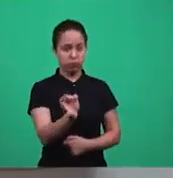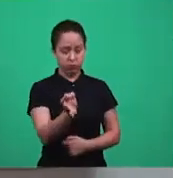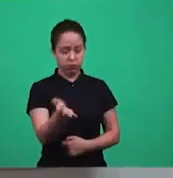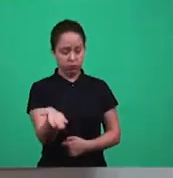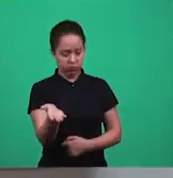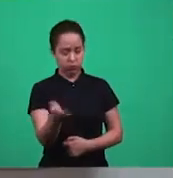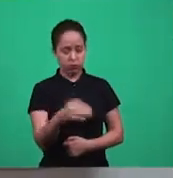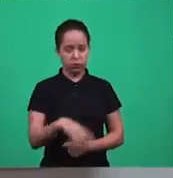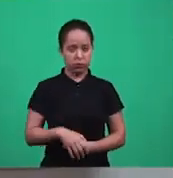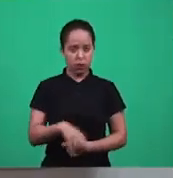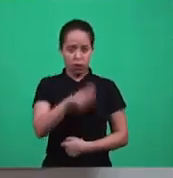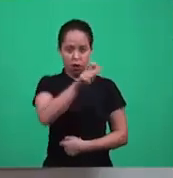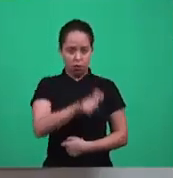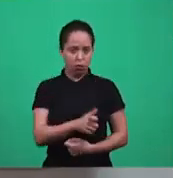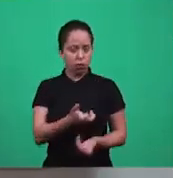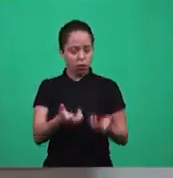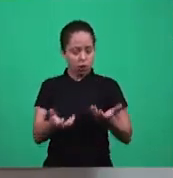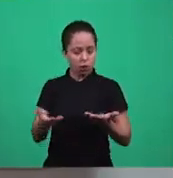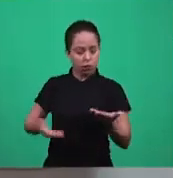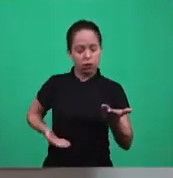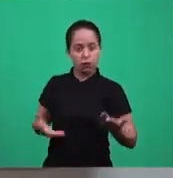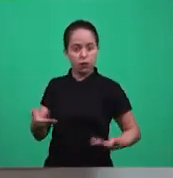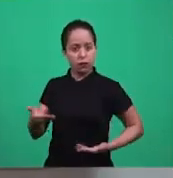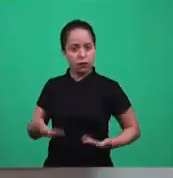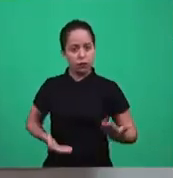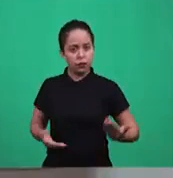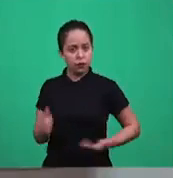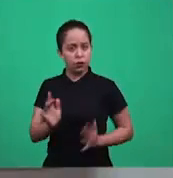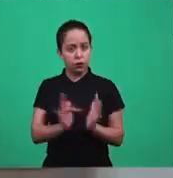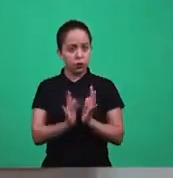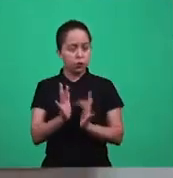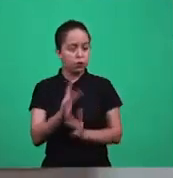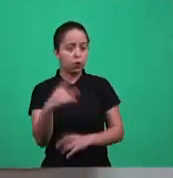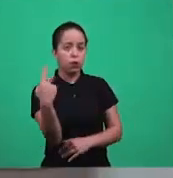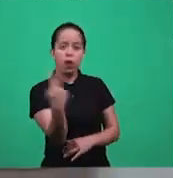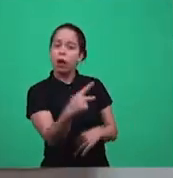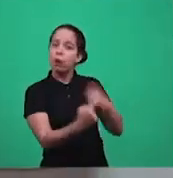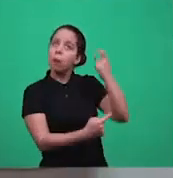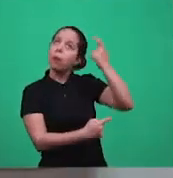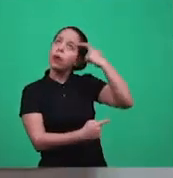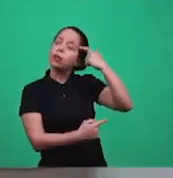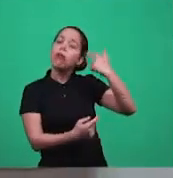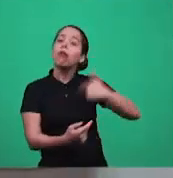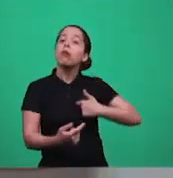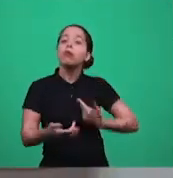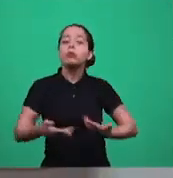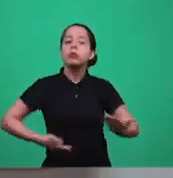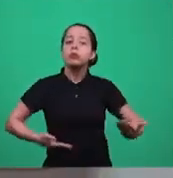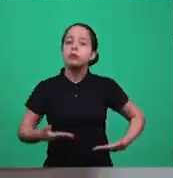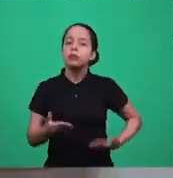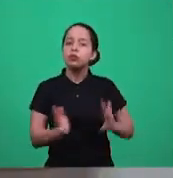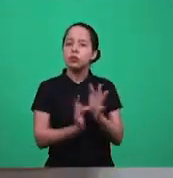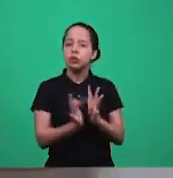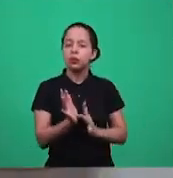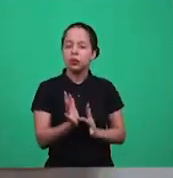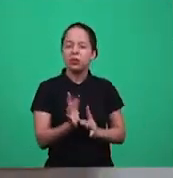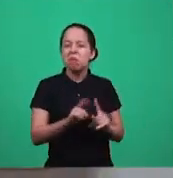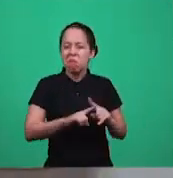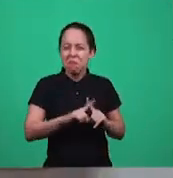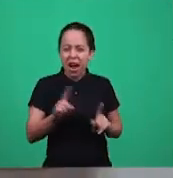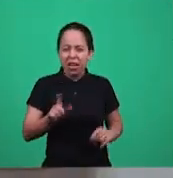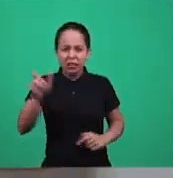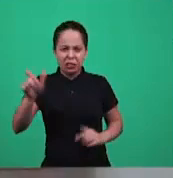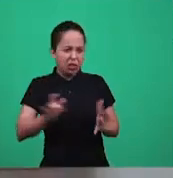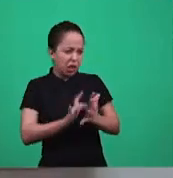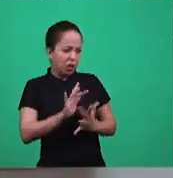And he's talking to Jesus about that. He's speaking the best way he can to Jesus, and that's fine.